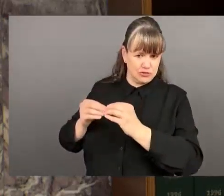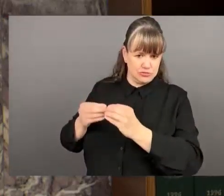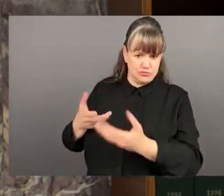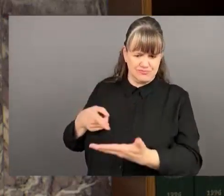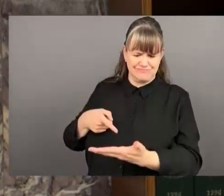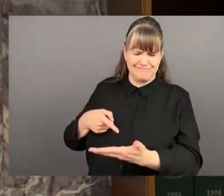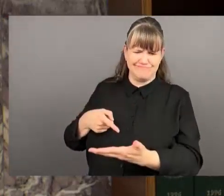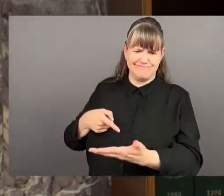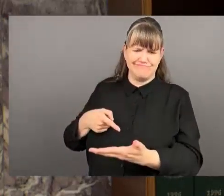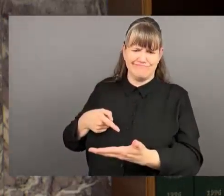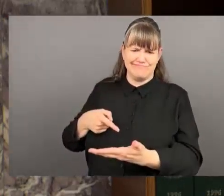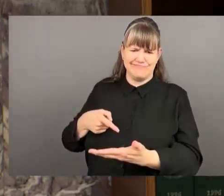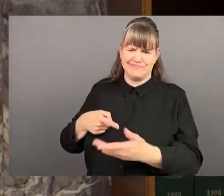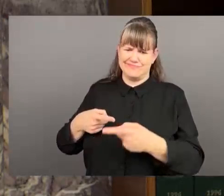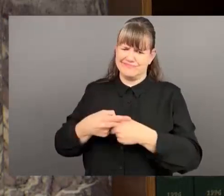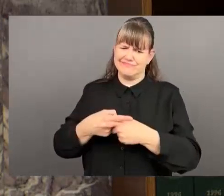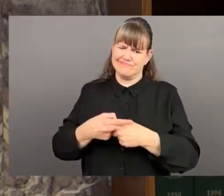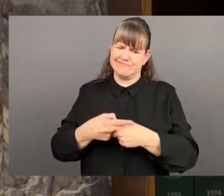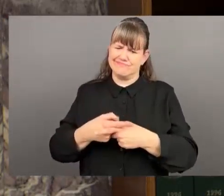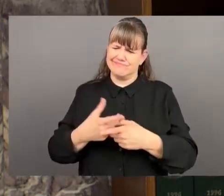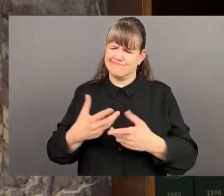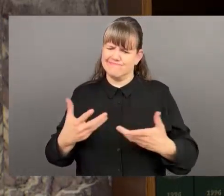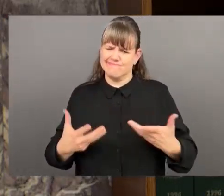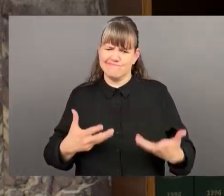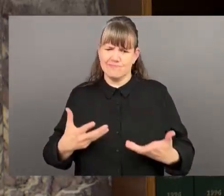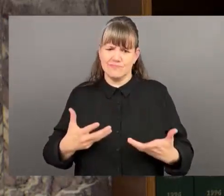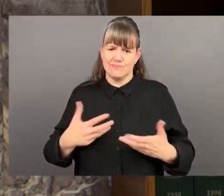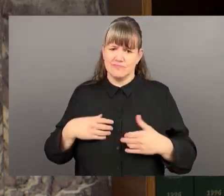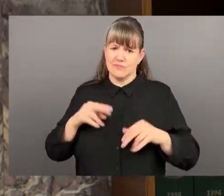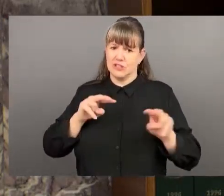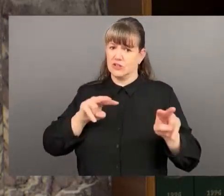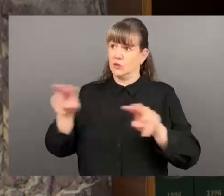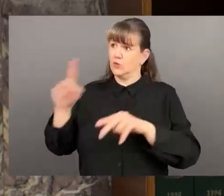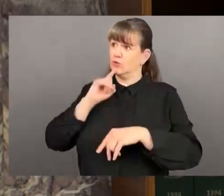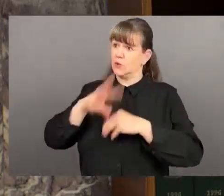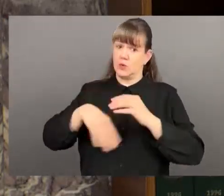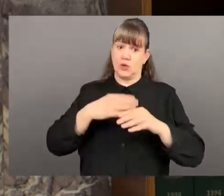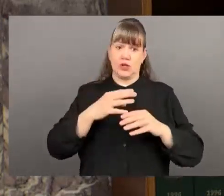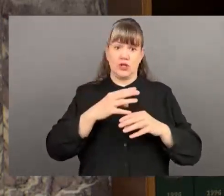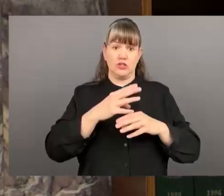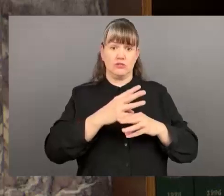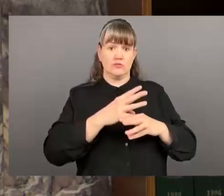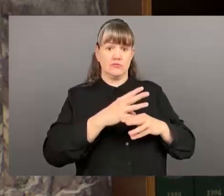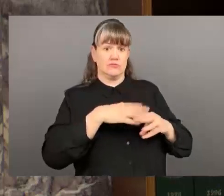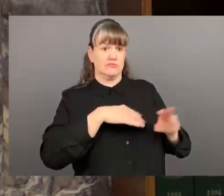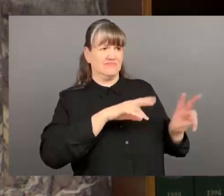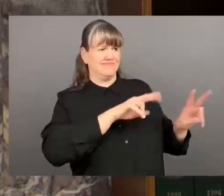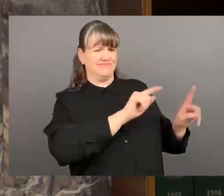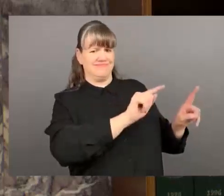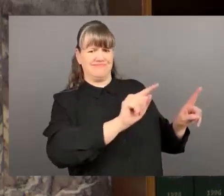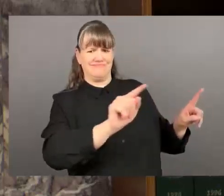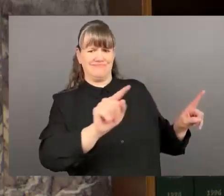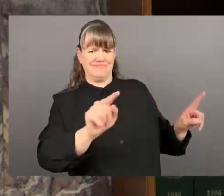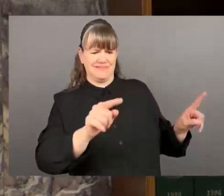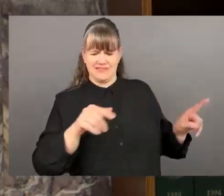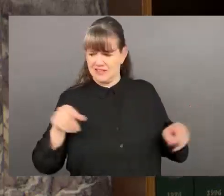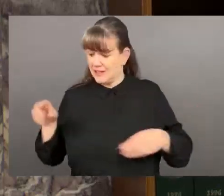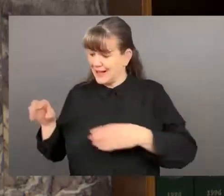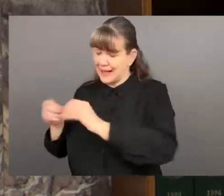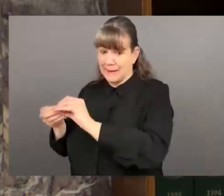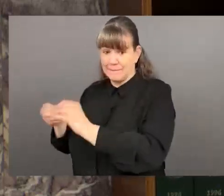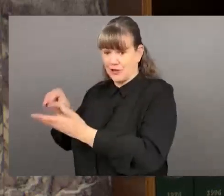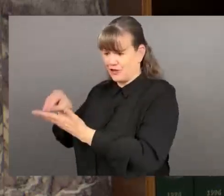we're seeing as the reality in hospitals all across British Columbia. We have said time and time and time again,